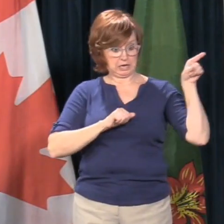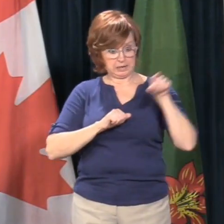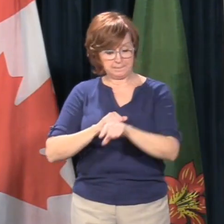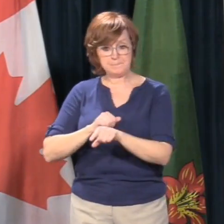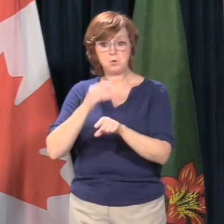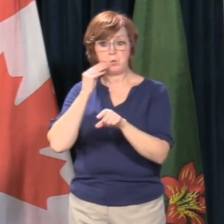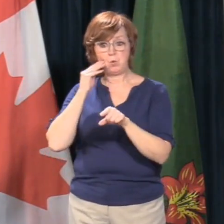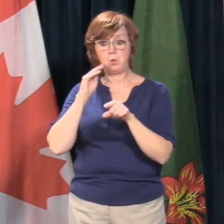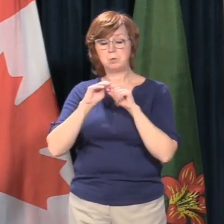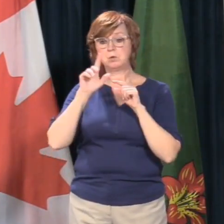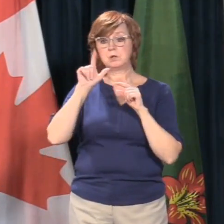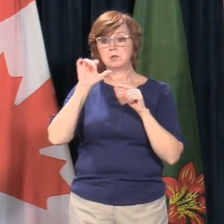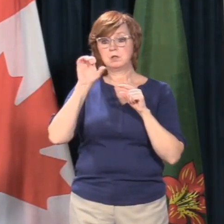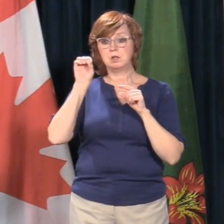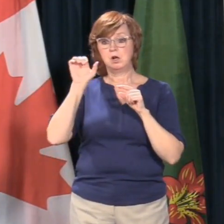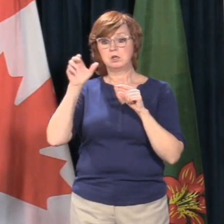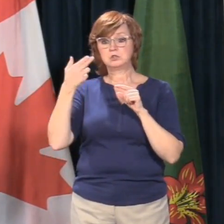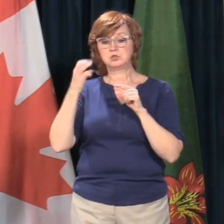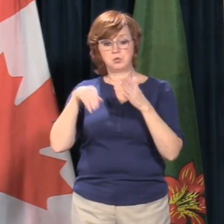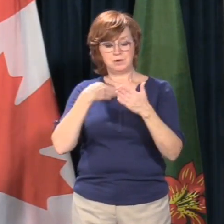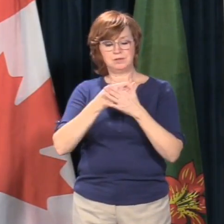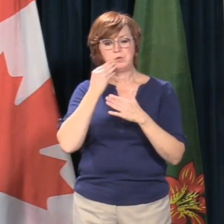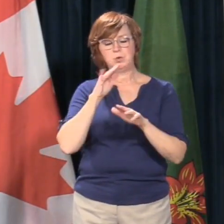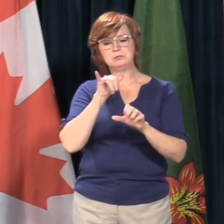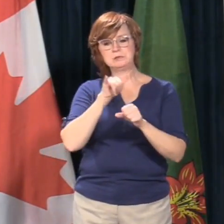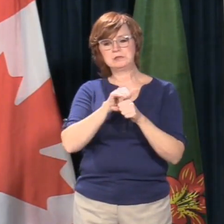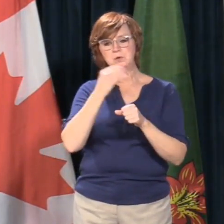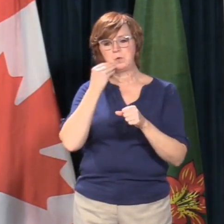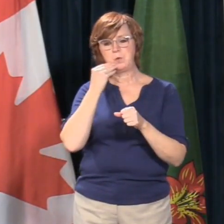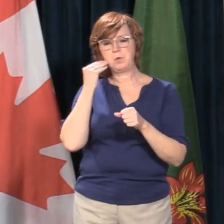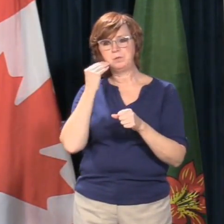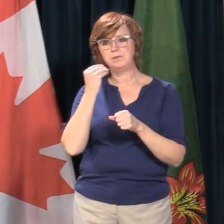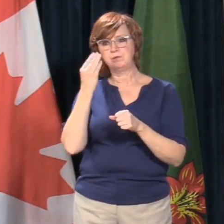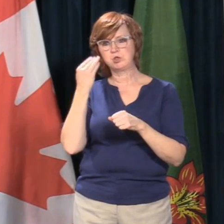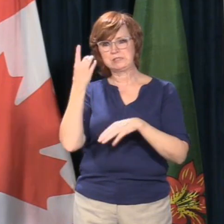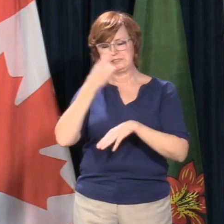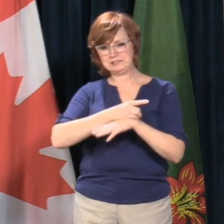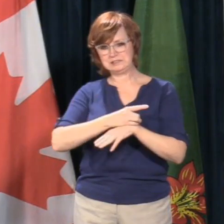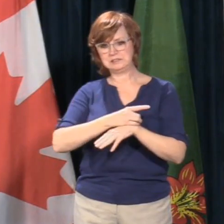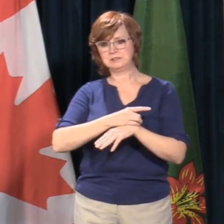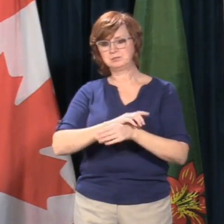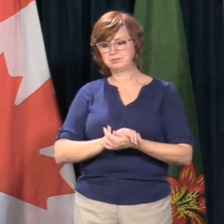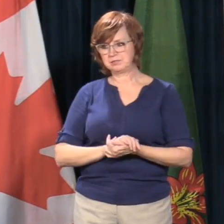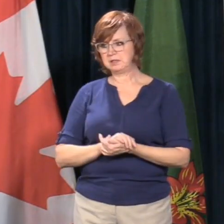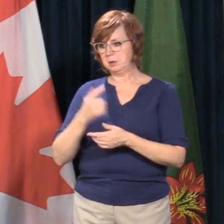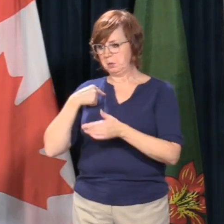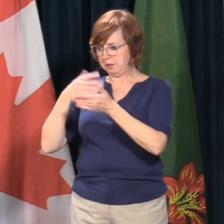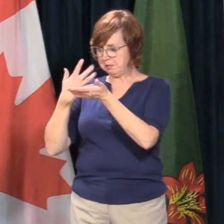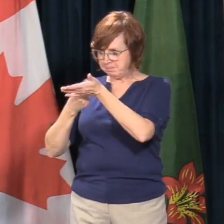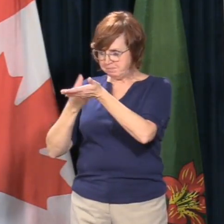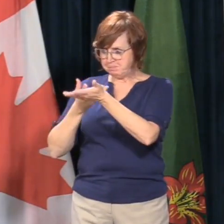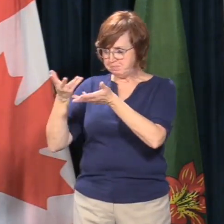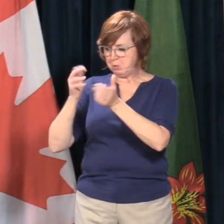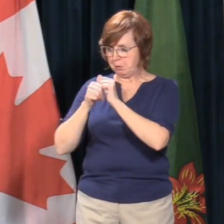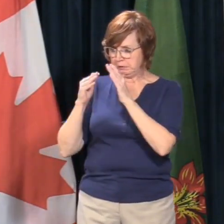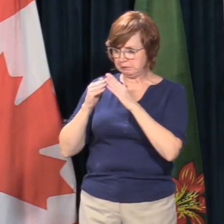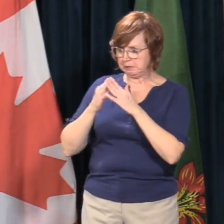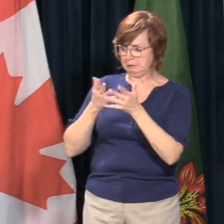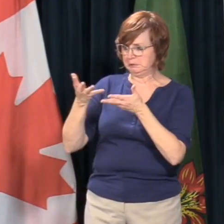14 days. And this precautionary advisory is a recommendation that was also discussed with the